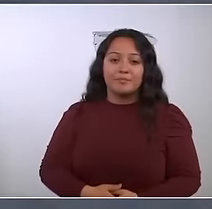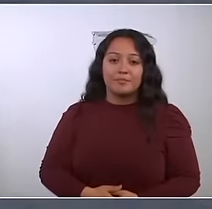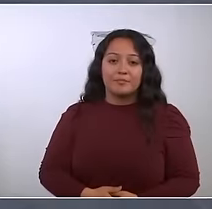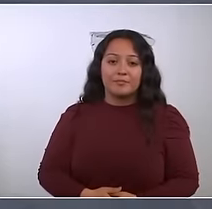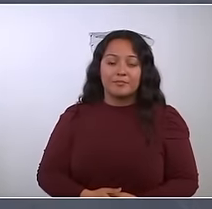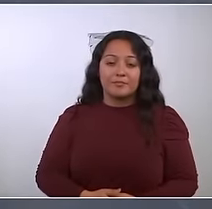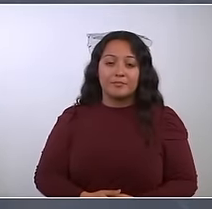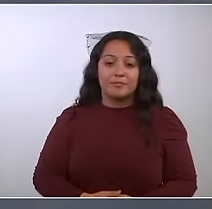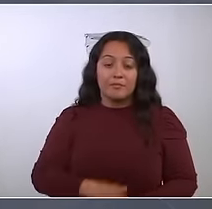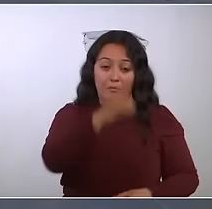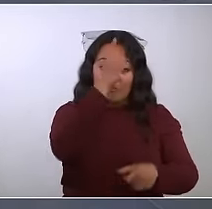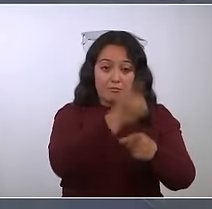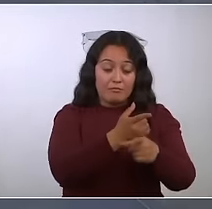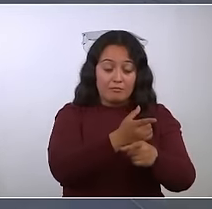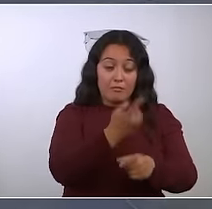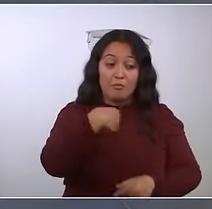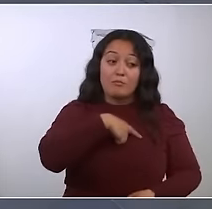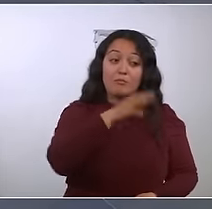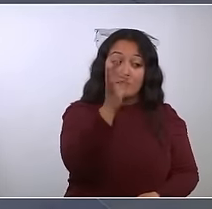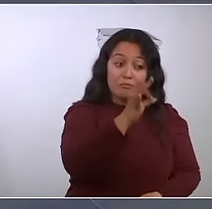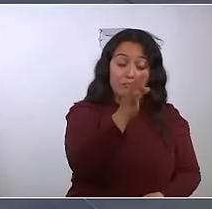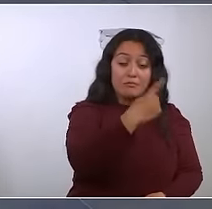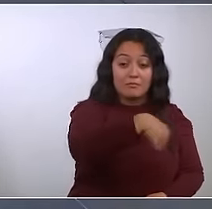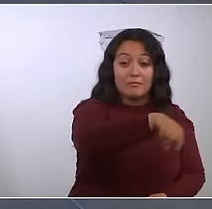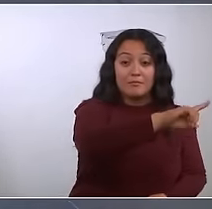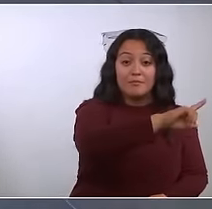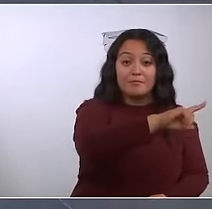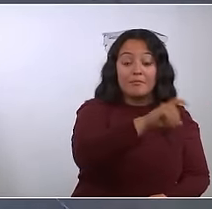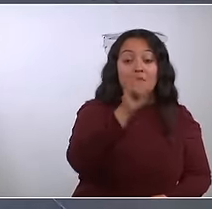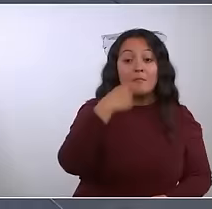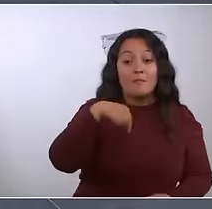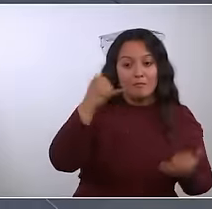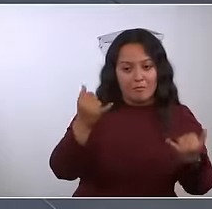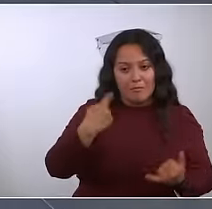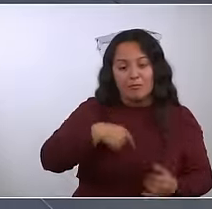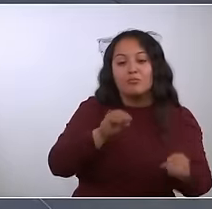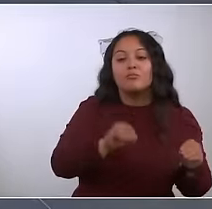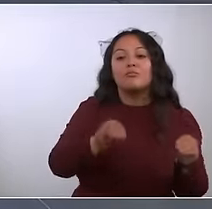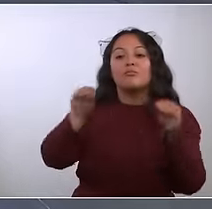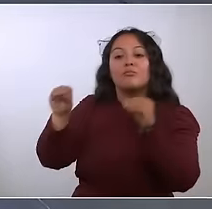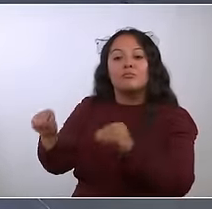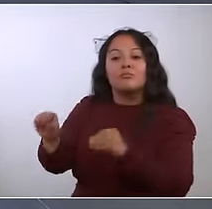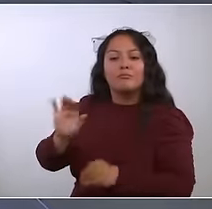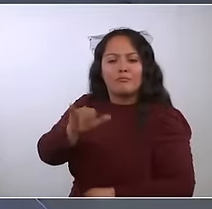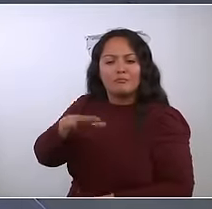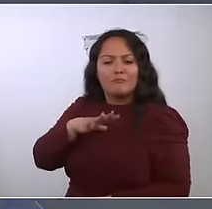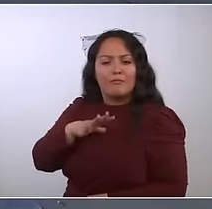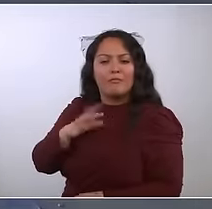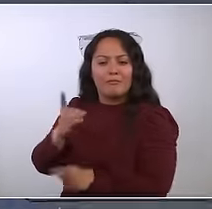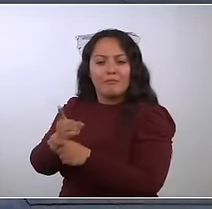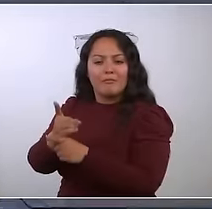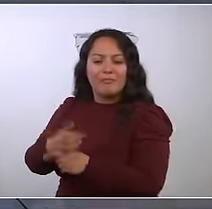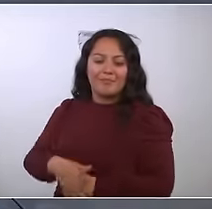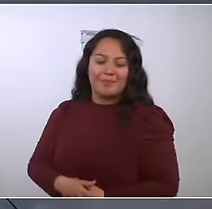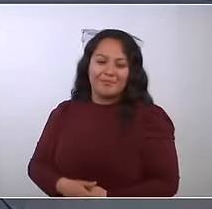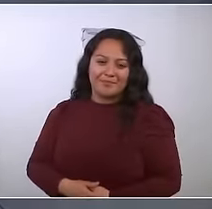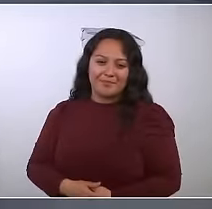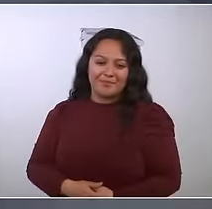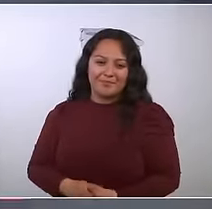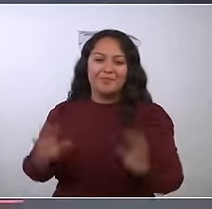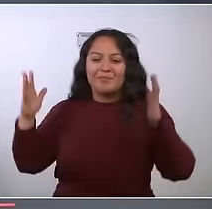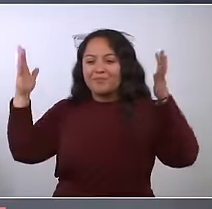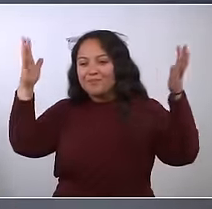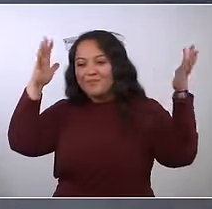Mano Jacob, ya lo predicamos acá. Brother Waldo, I think we preached ahora nos movemos para acá. Now let's ¿está go bien? This side. Is that all right?